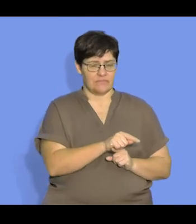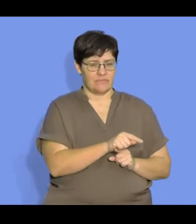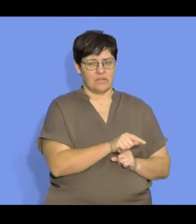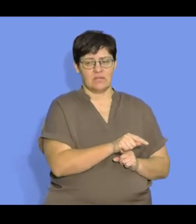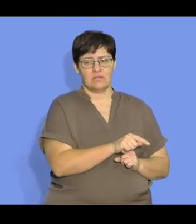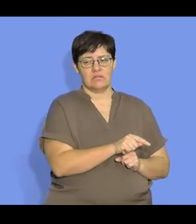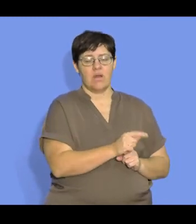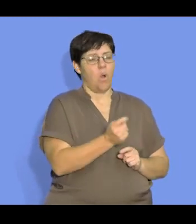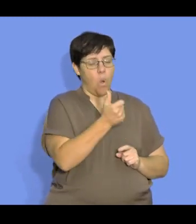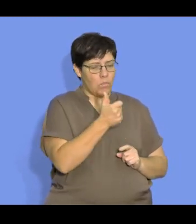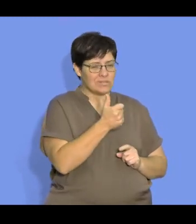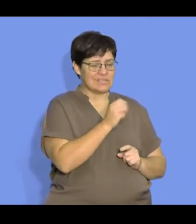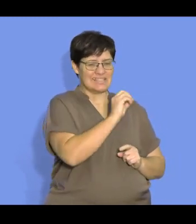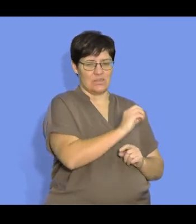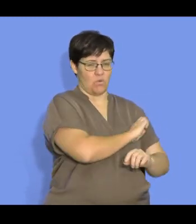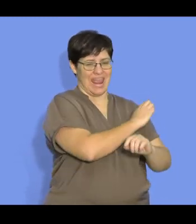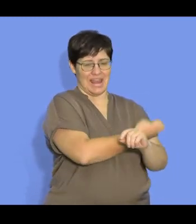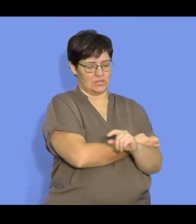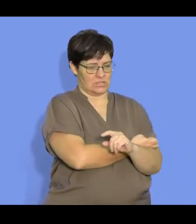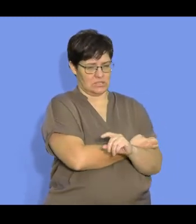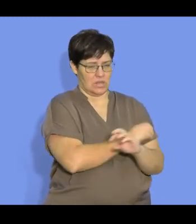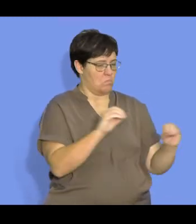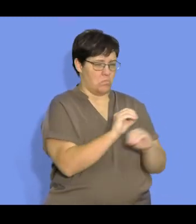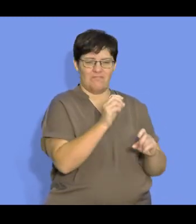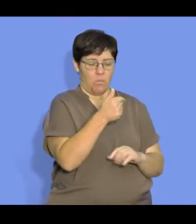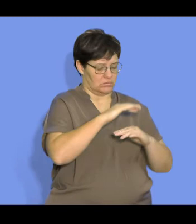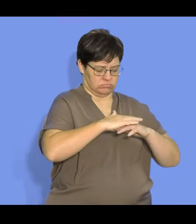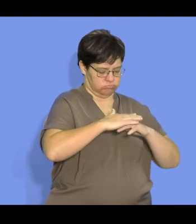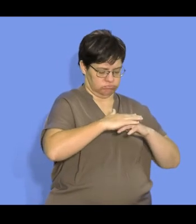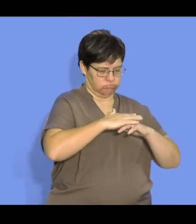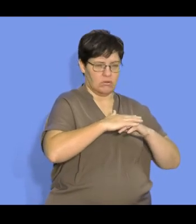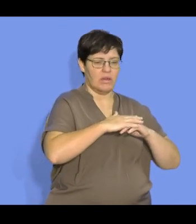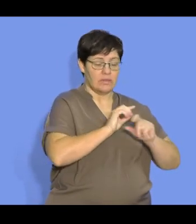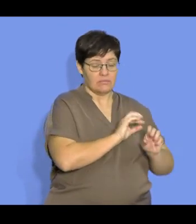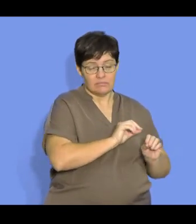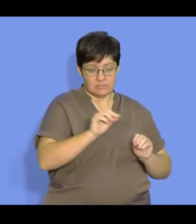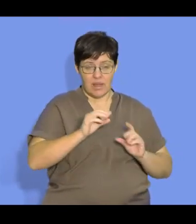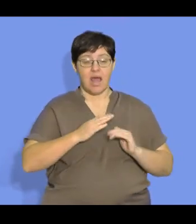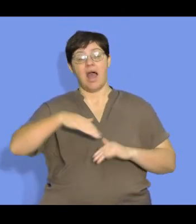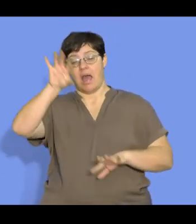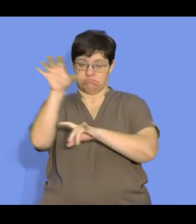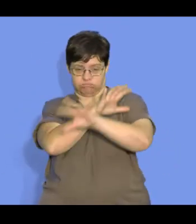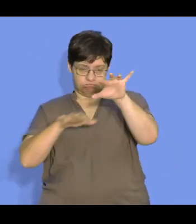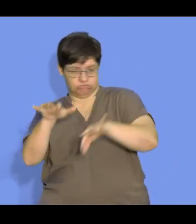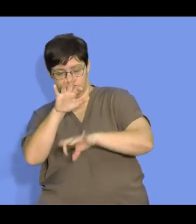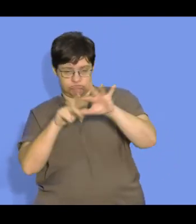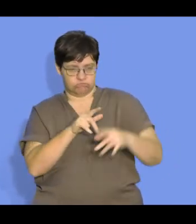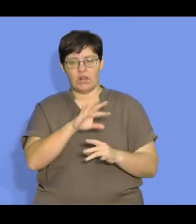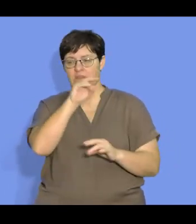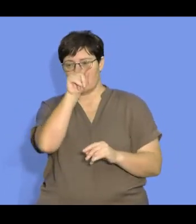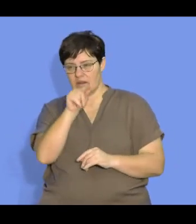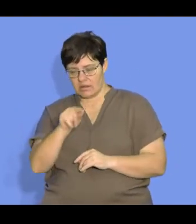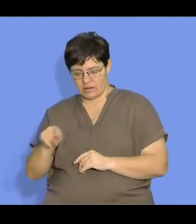have almost zero energy, up to particles that will have a high energy, and then